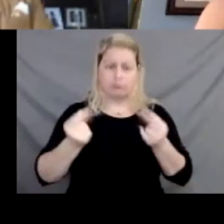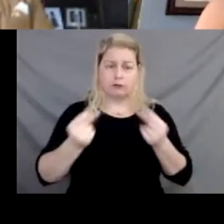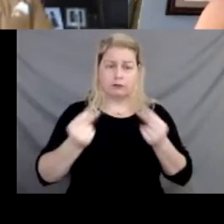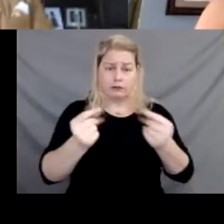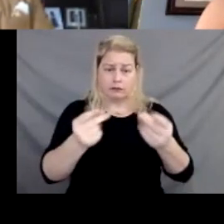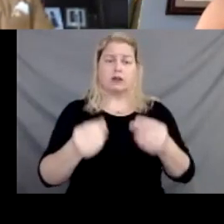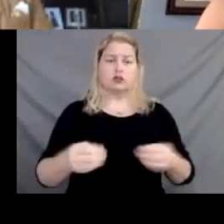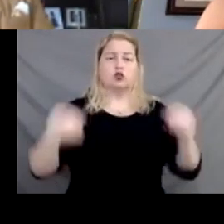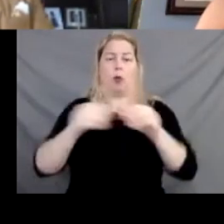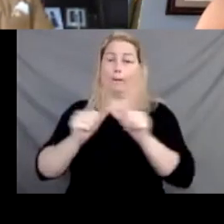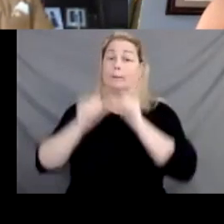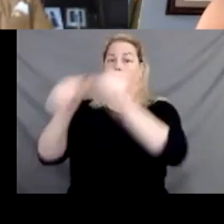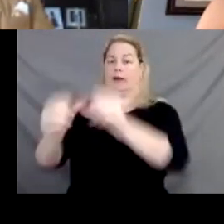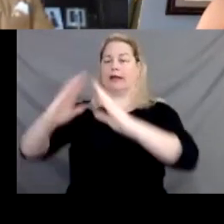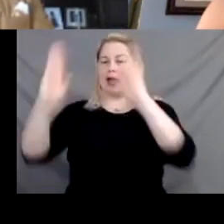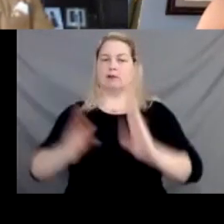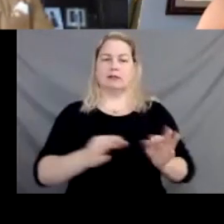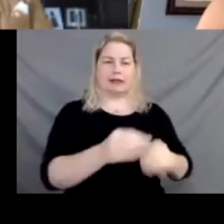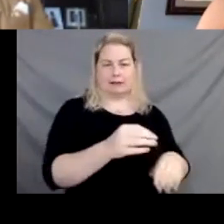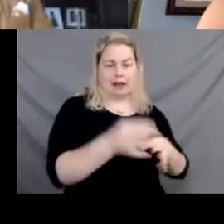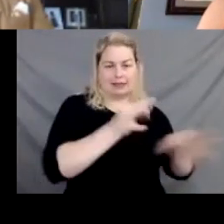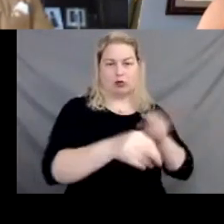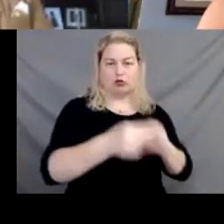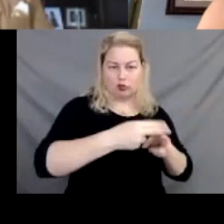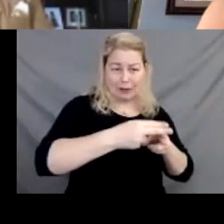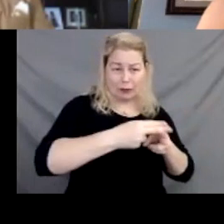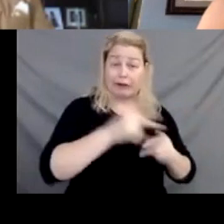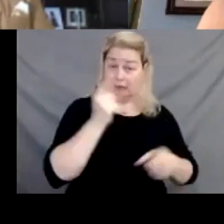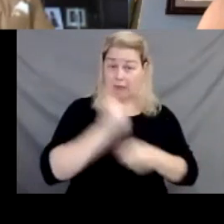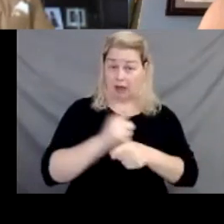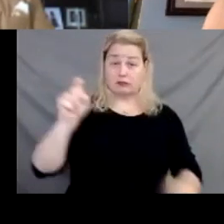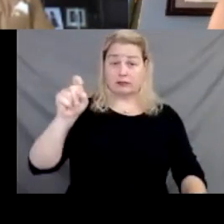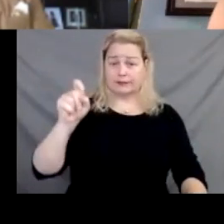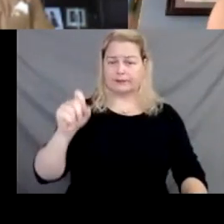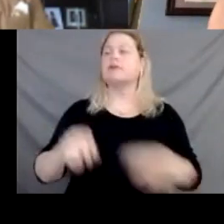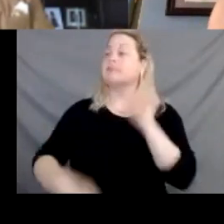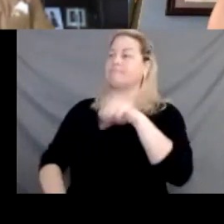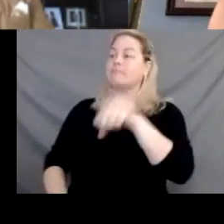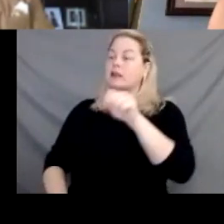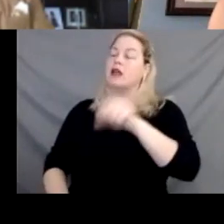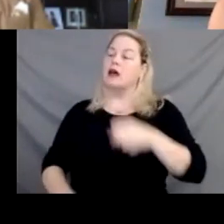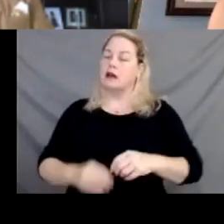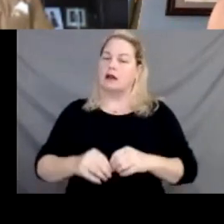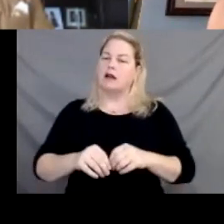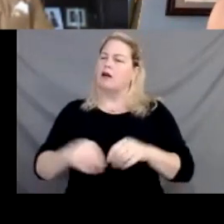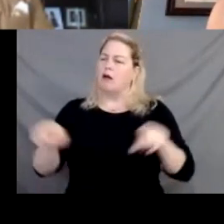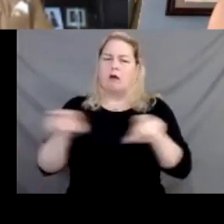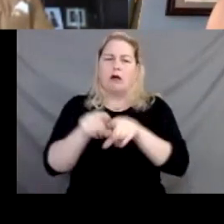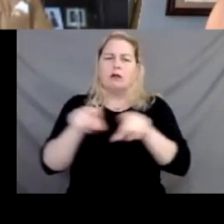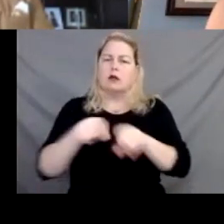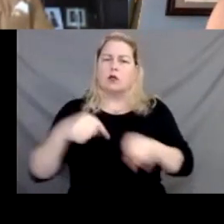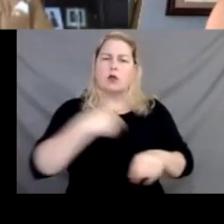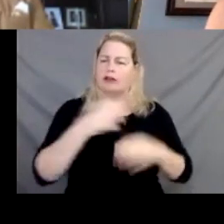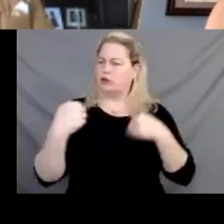permanent housing as opposed to the encampment. Is that right? Correct, and provided a diversity of options. I